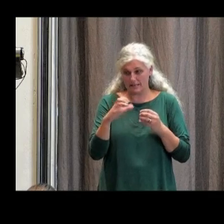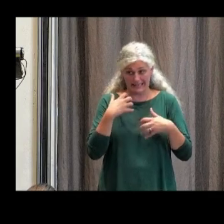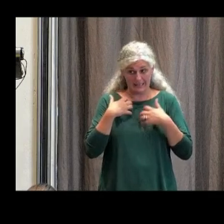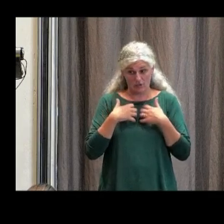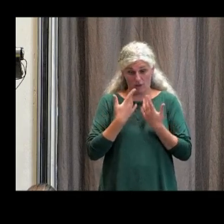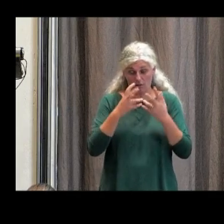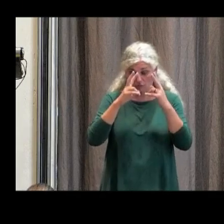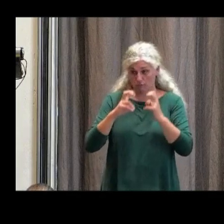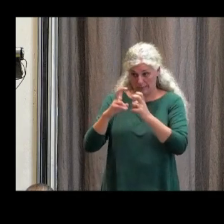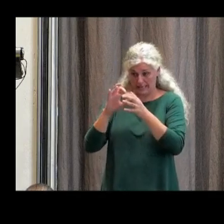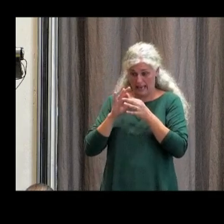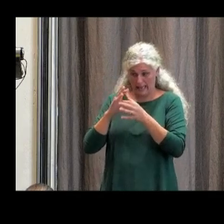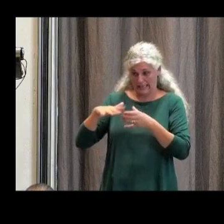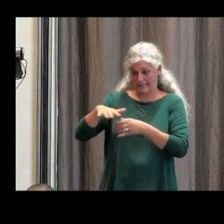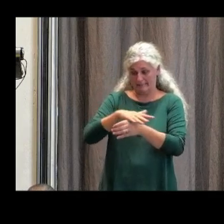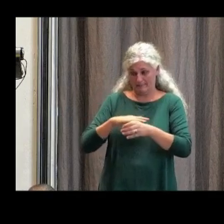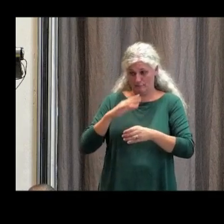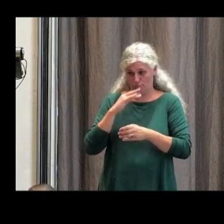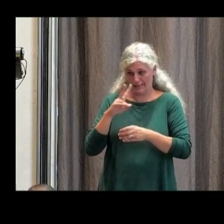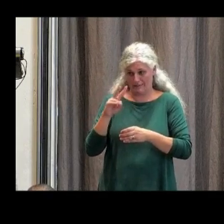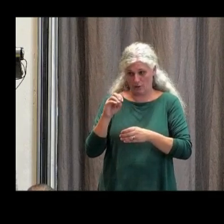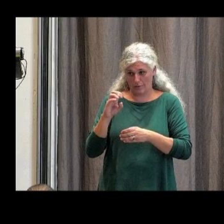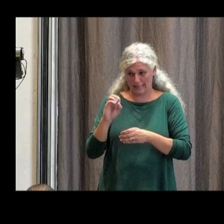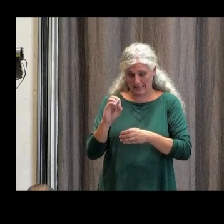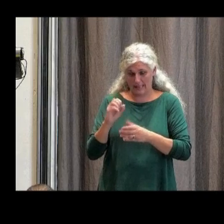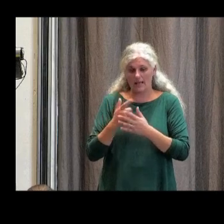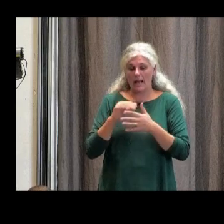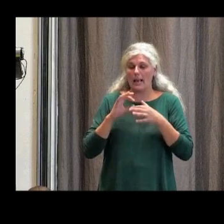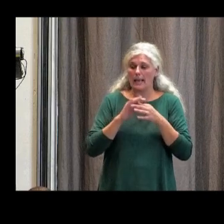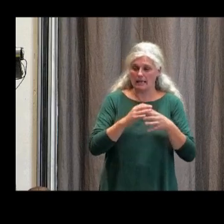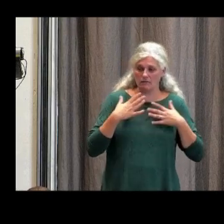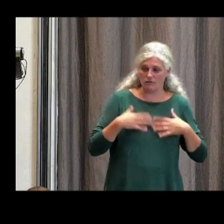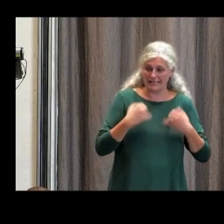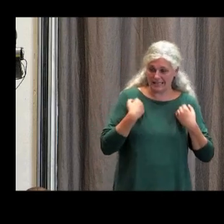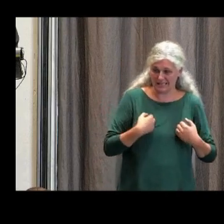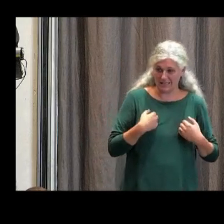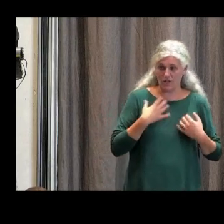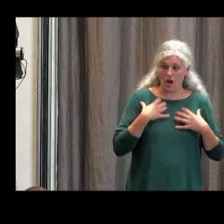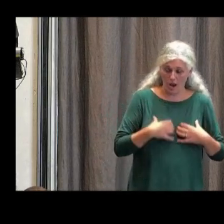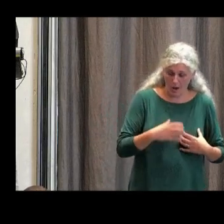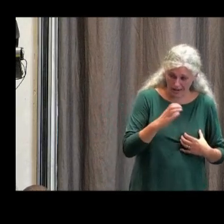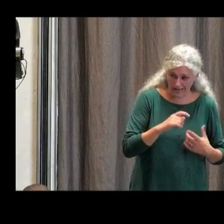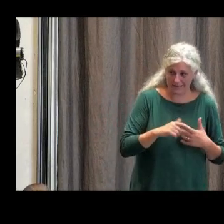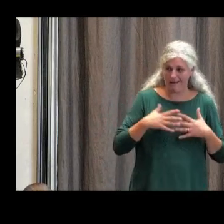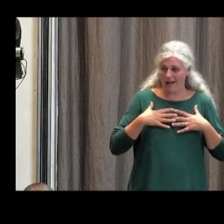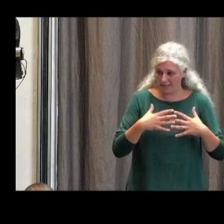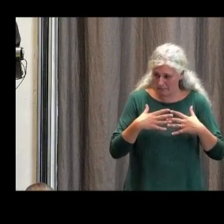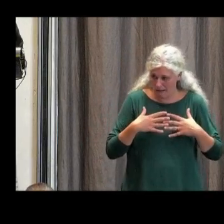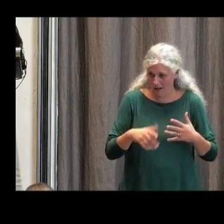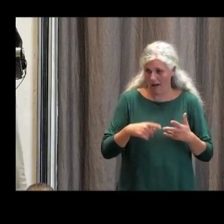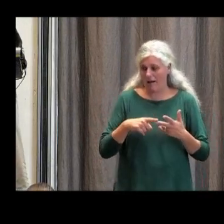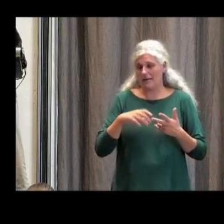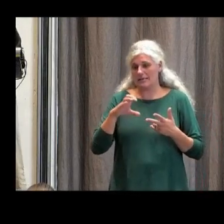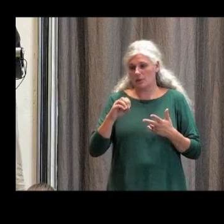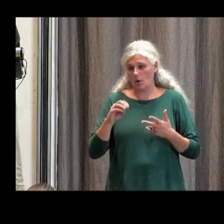lot of research around it, around respiratory disease, so lung cancer, asthma,